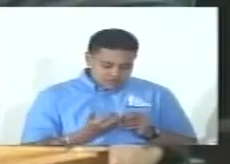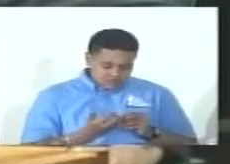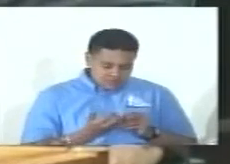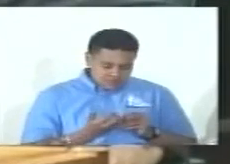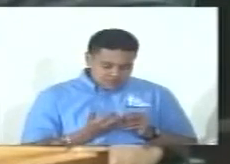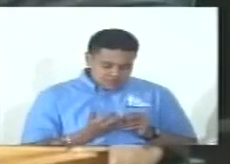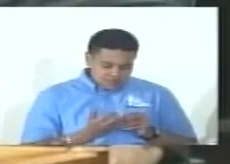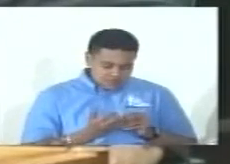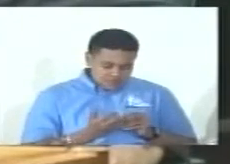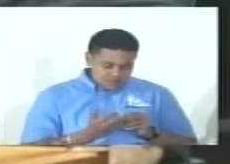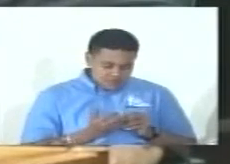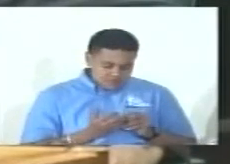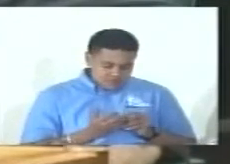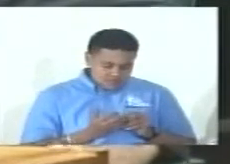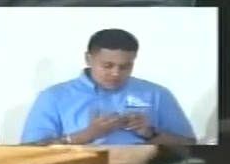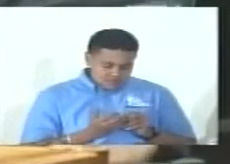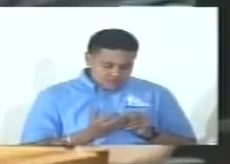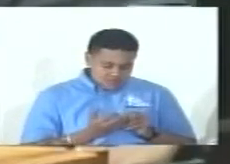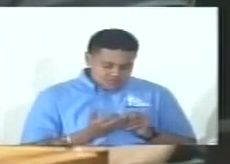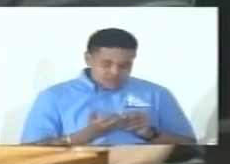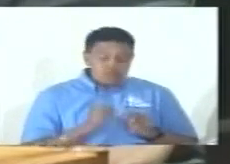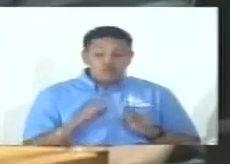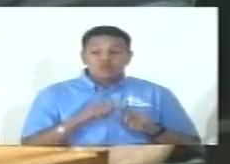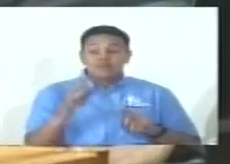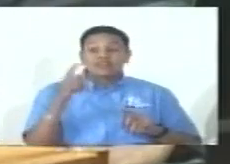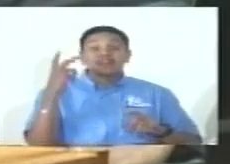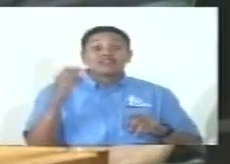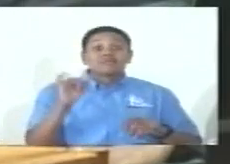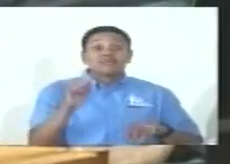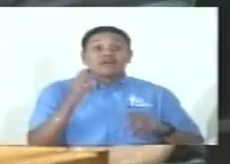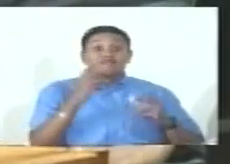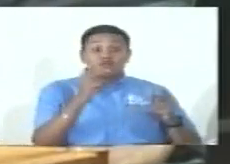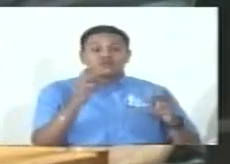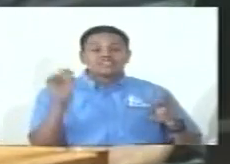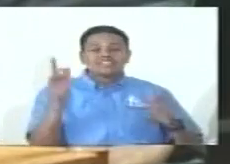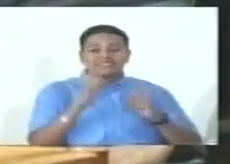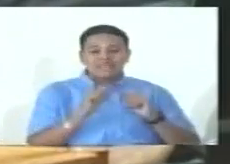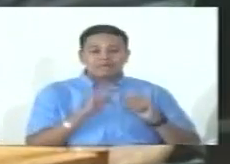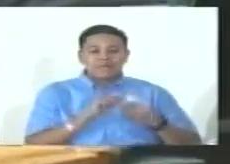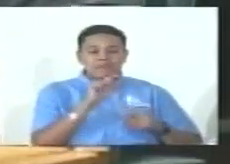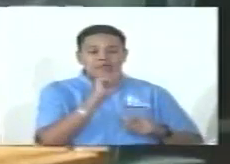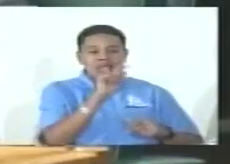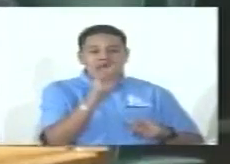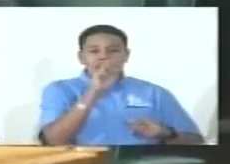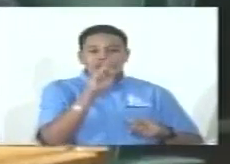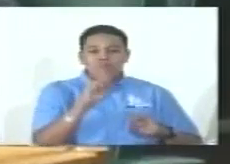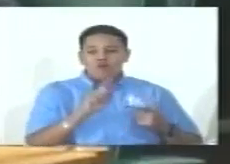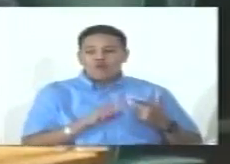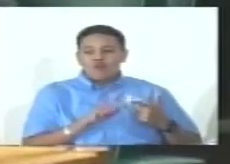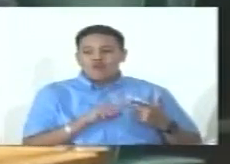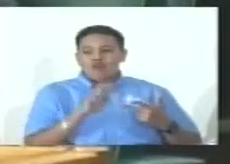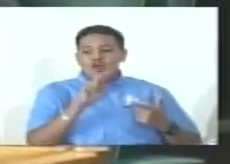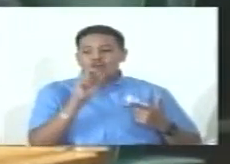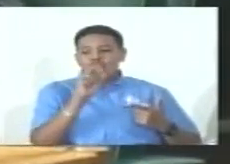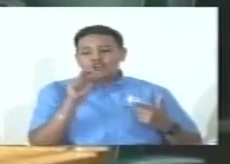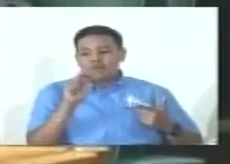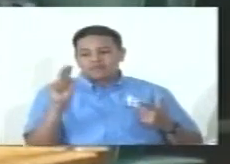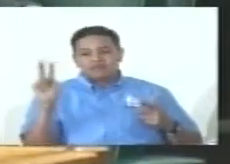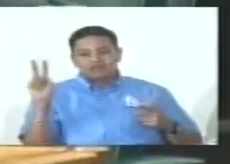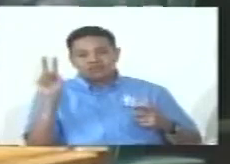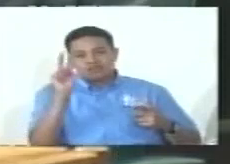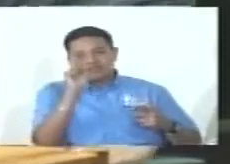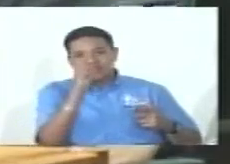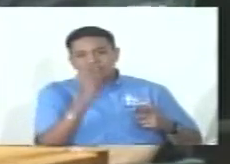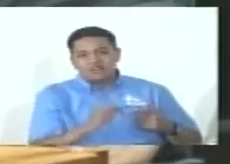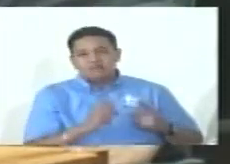because Minister Robinson reached virtually at the same time. So you can imagine that there was not much focus on the pastor